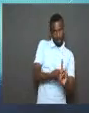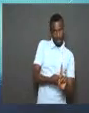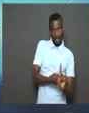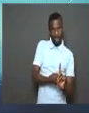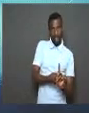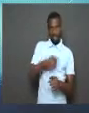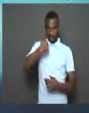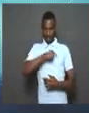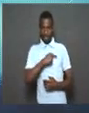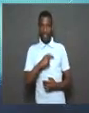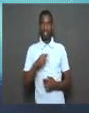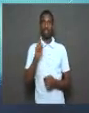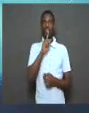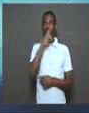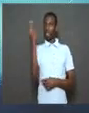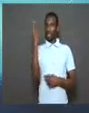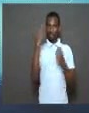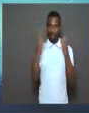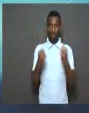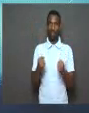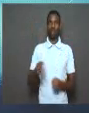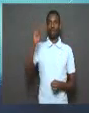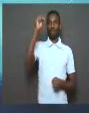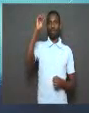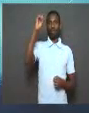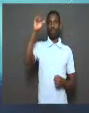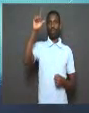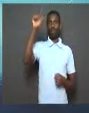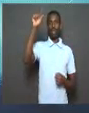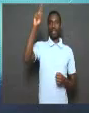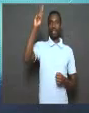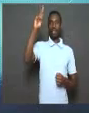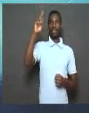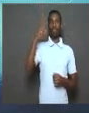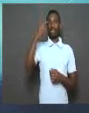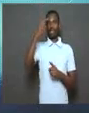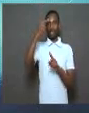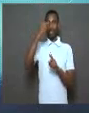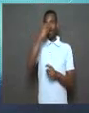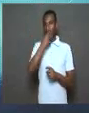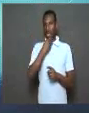temperatures, we can use the molar heat capacity,